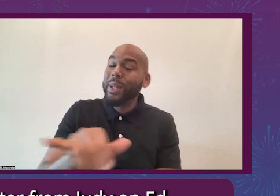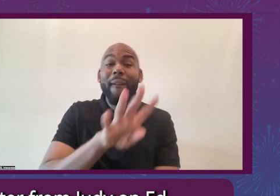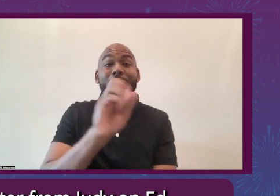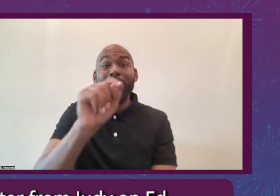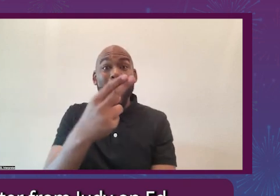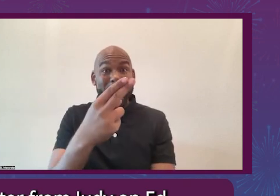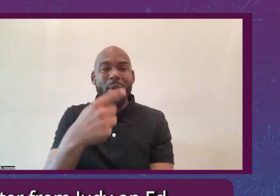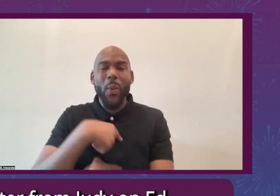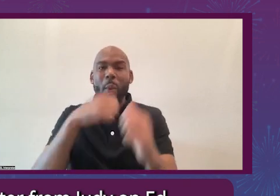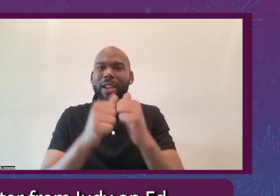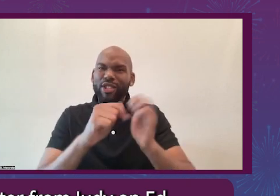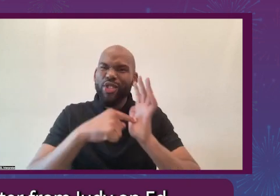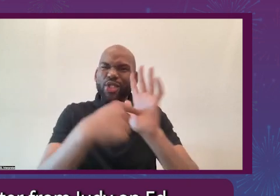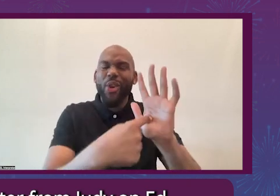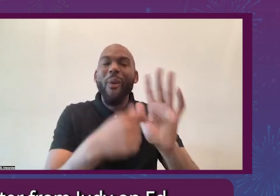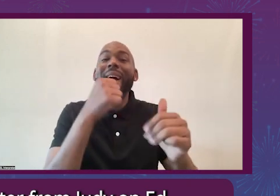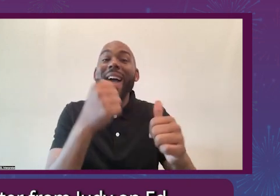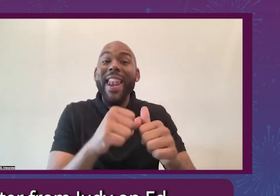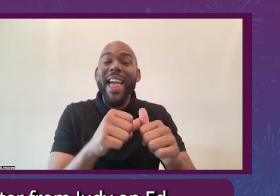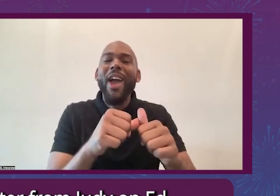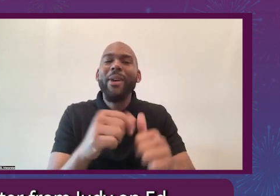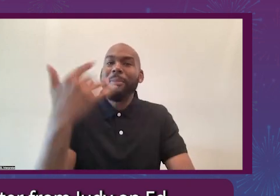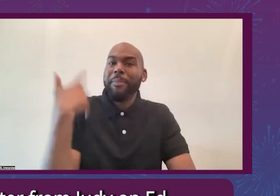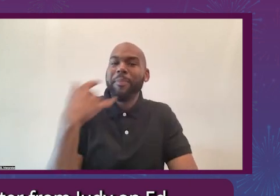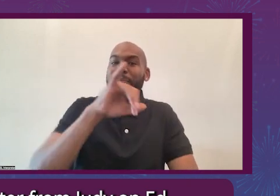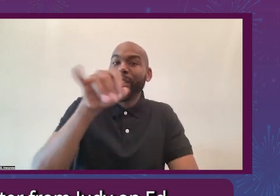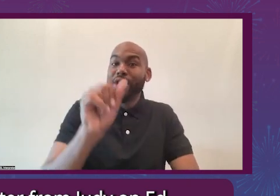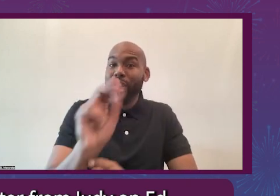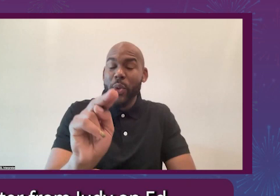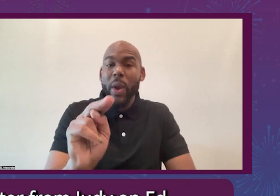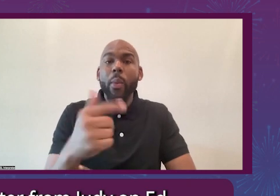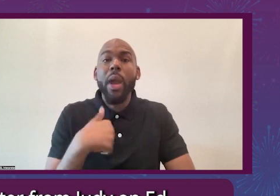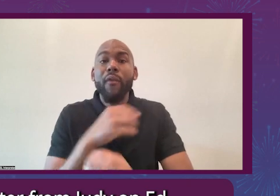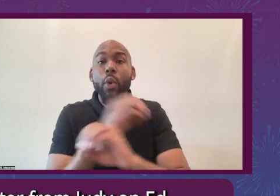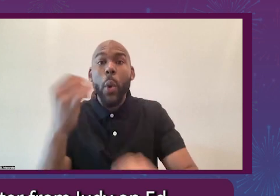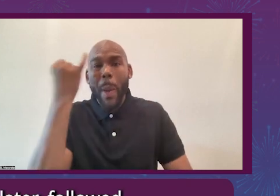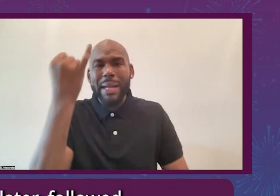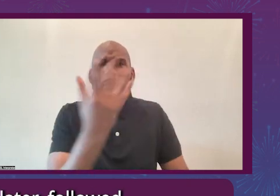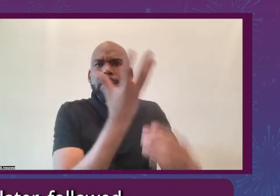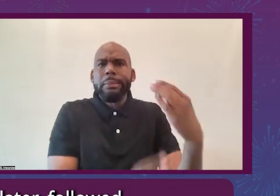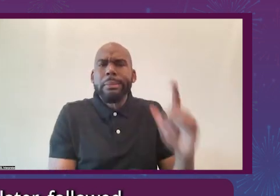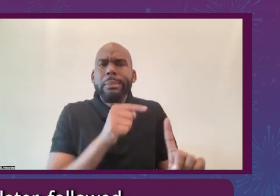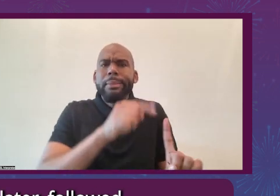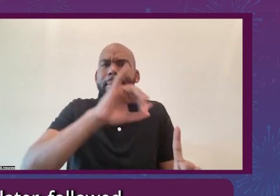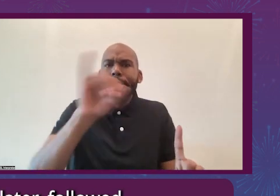letter from Judy on Ed Roberts' Day back in January. We had no idea we would lose